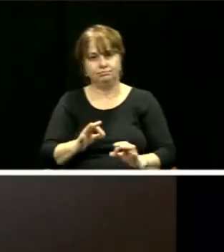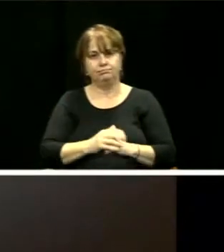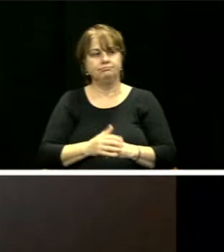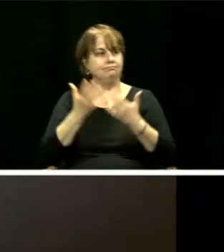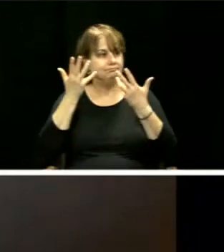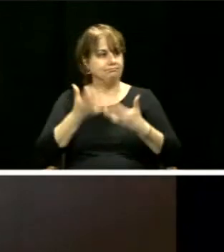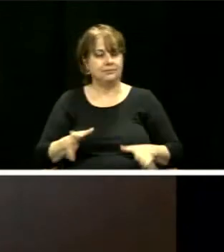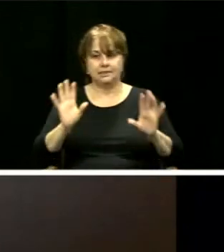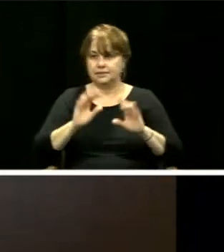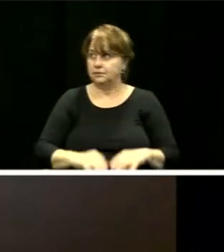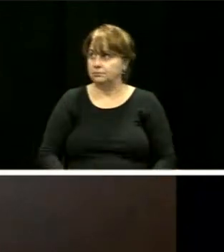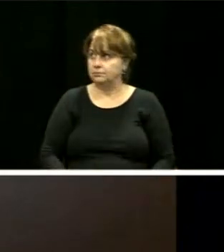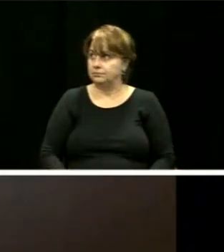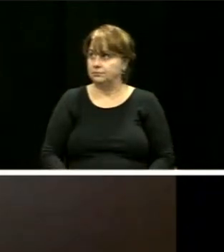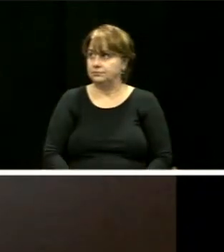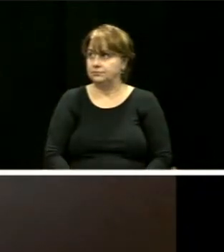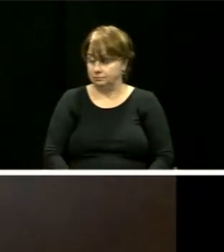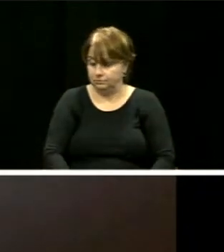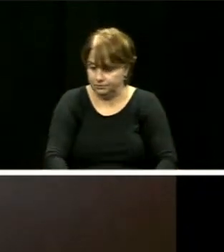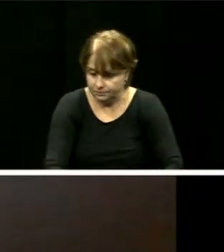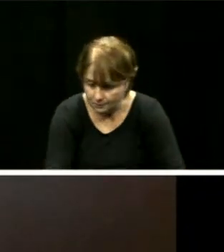it.